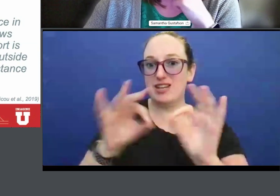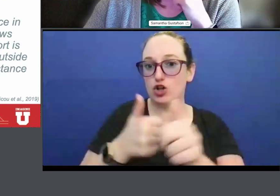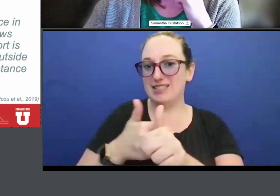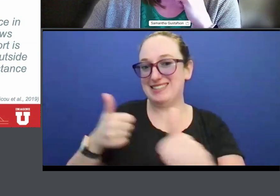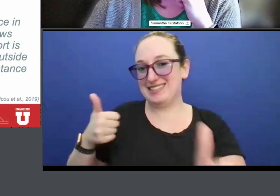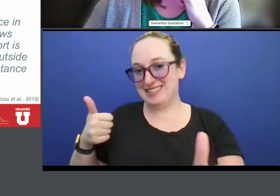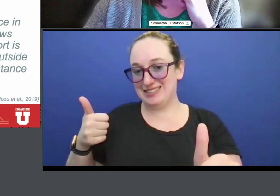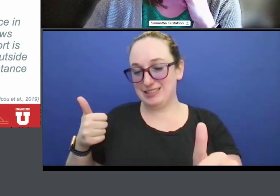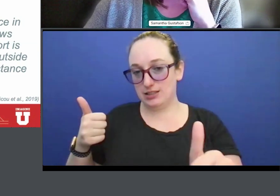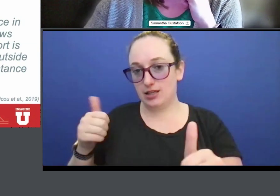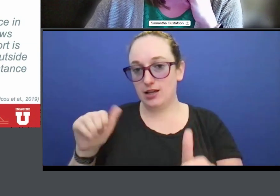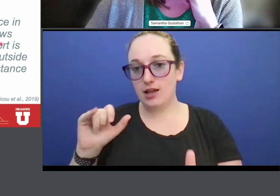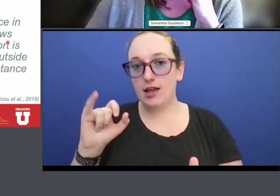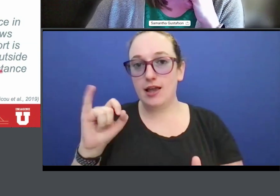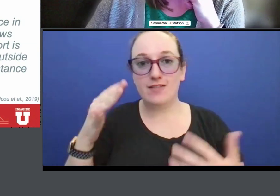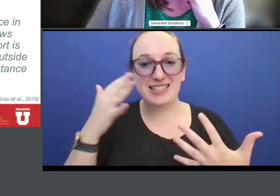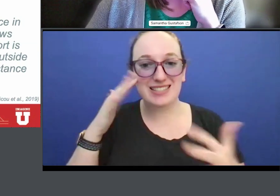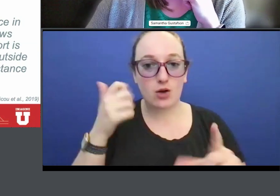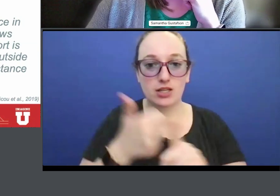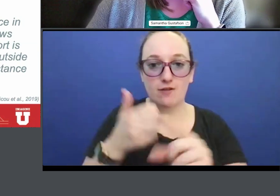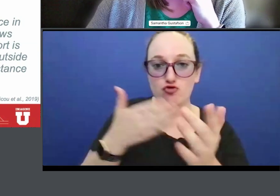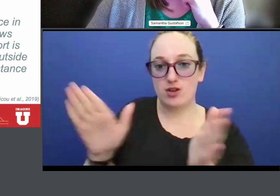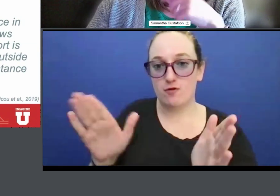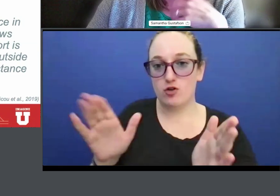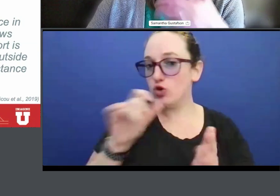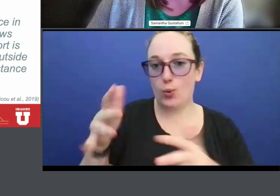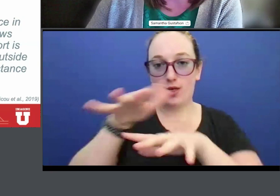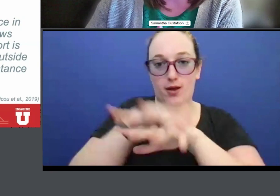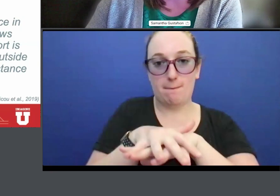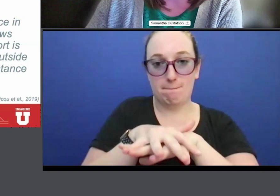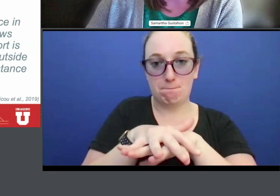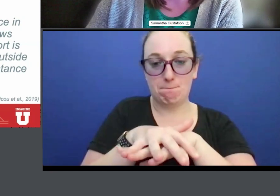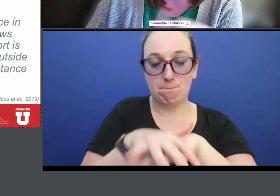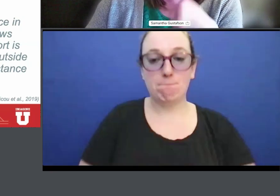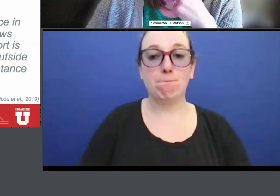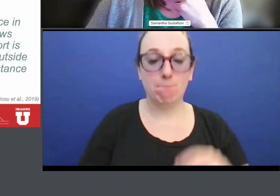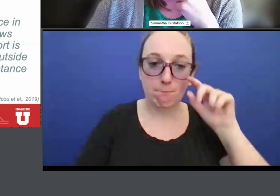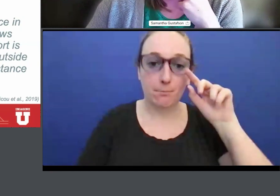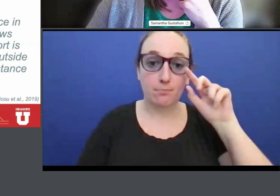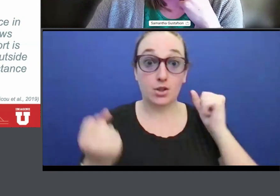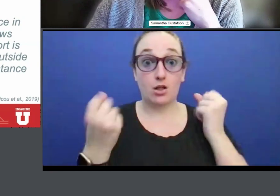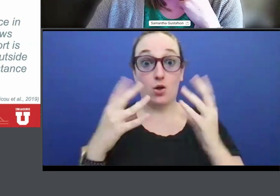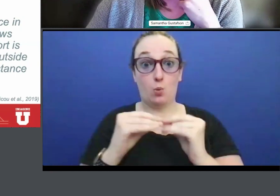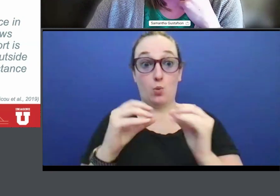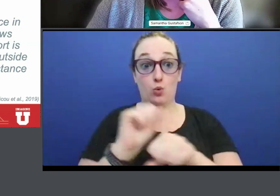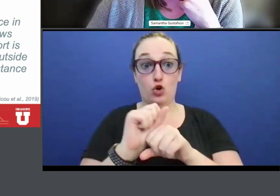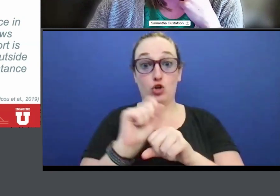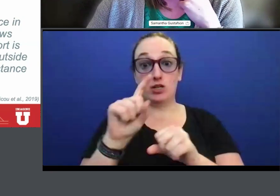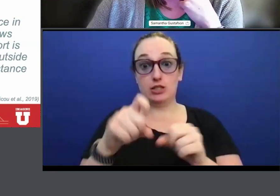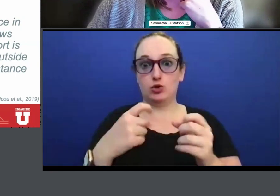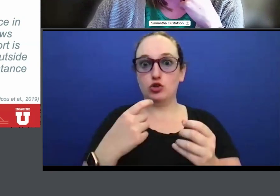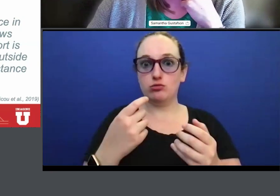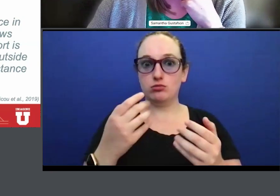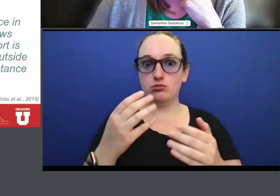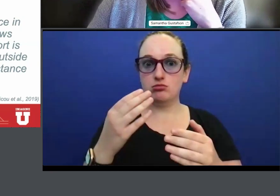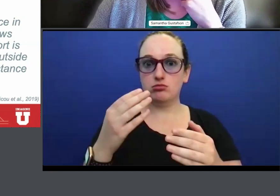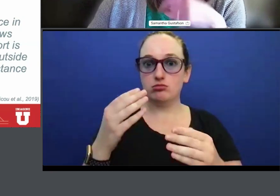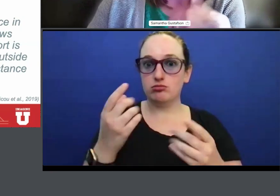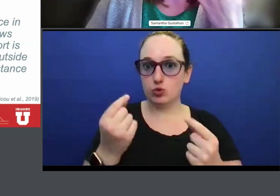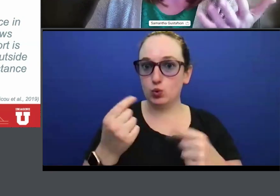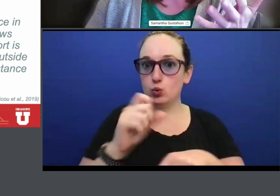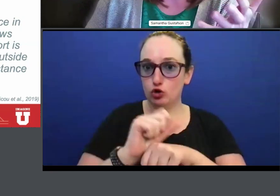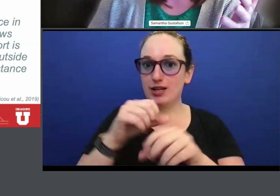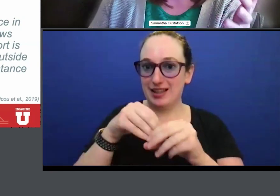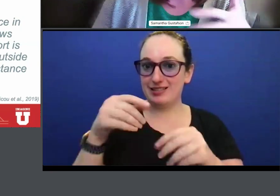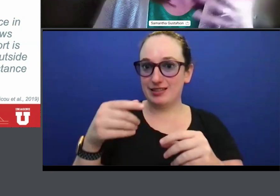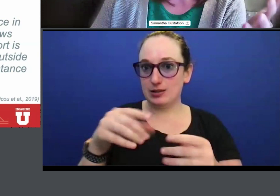direct sound of the speaker. And so a lot of more work needs to be done in this space in children. But